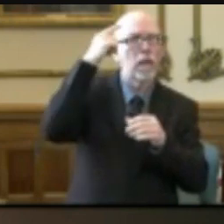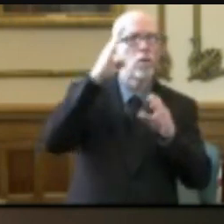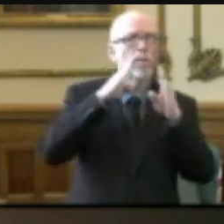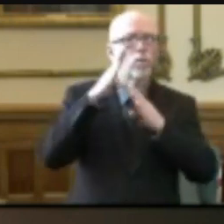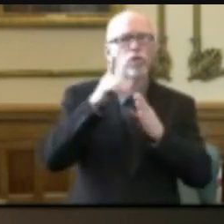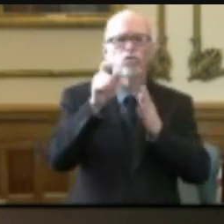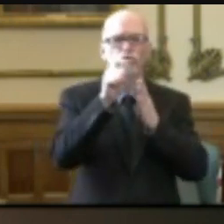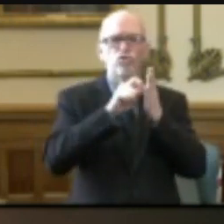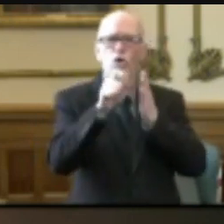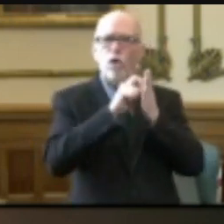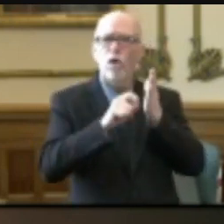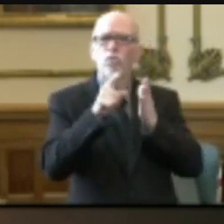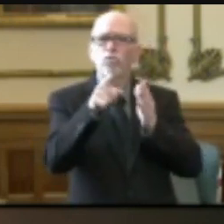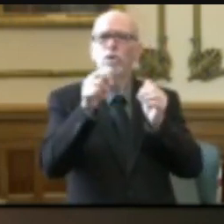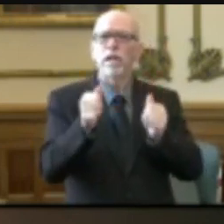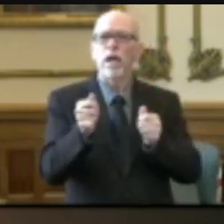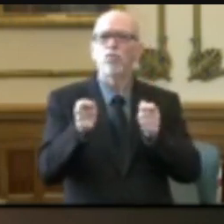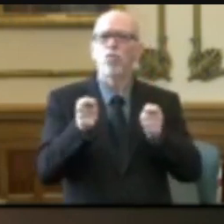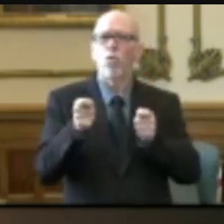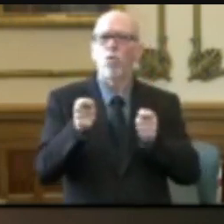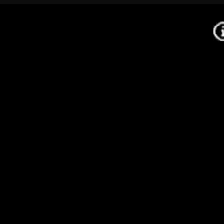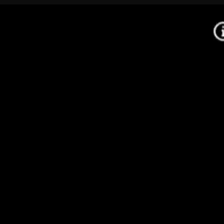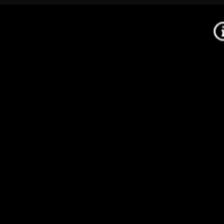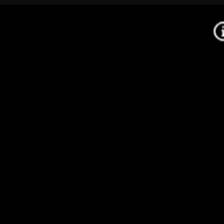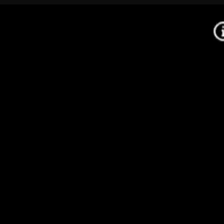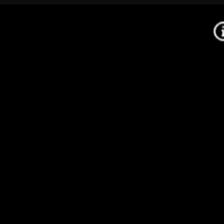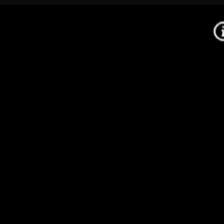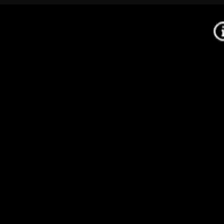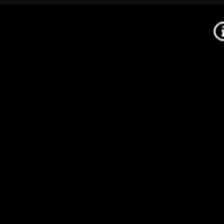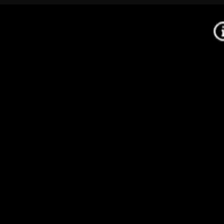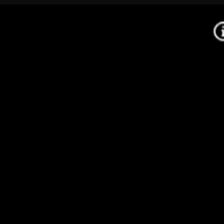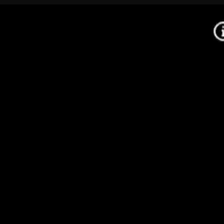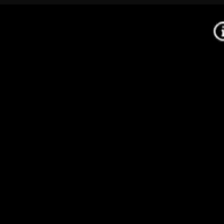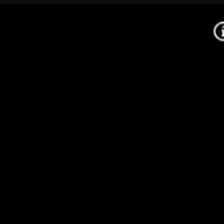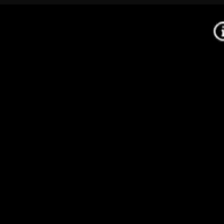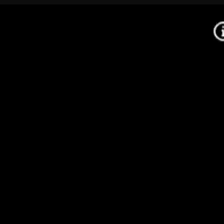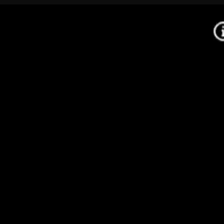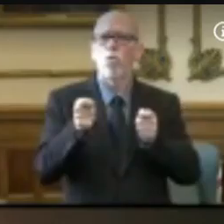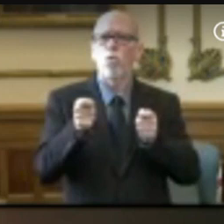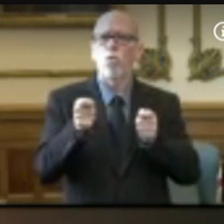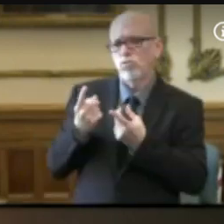the top 3 things you can do to help move toward.